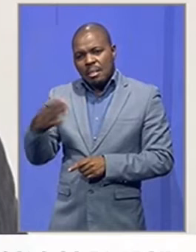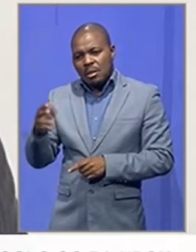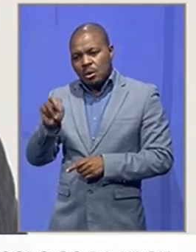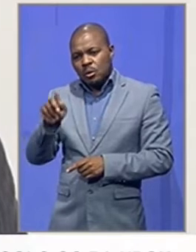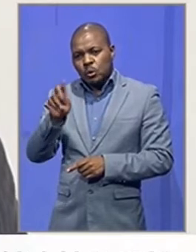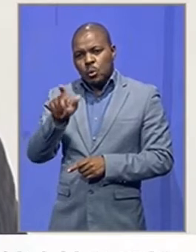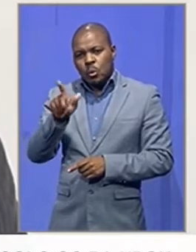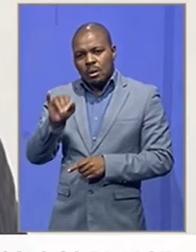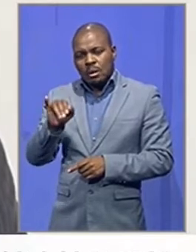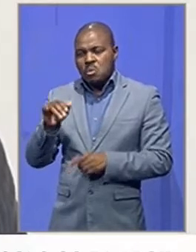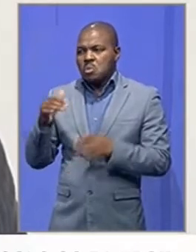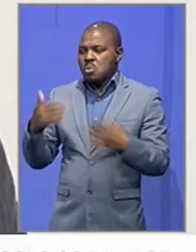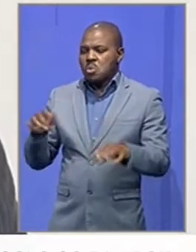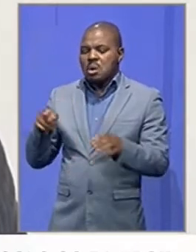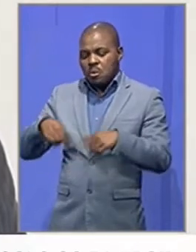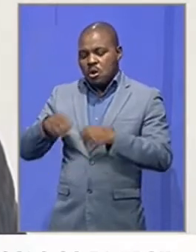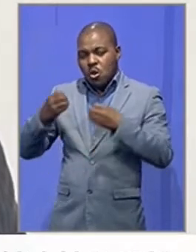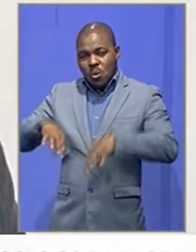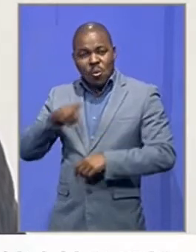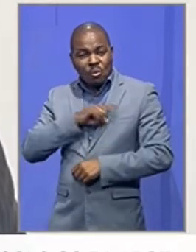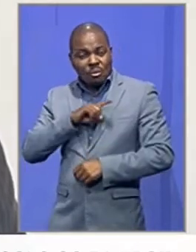This is the person who has been credited